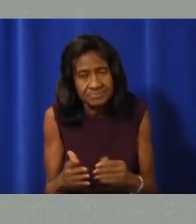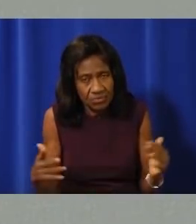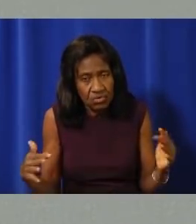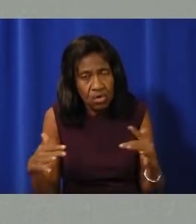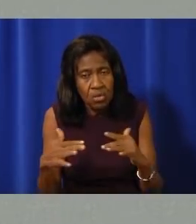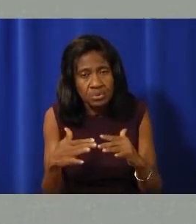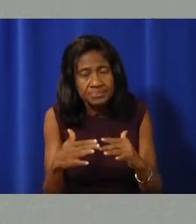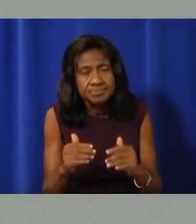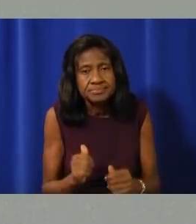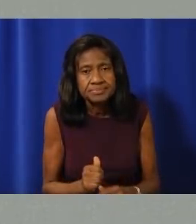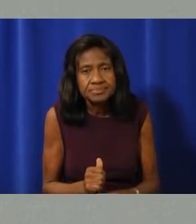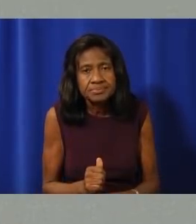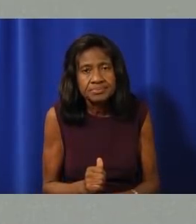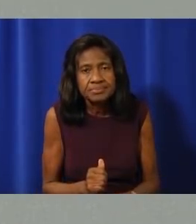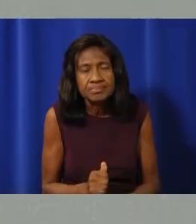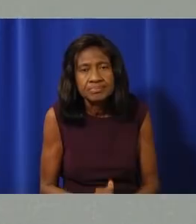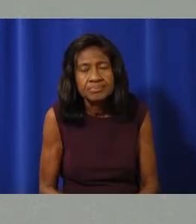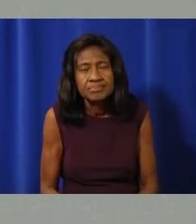In terms of